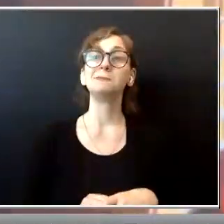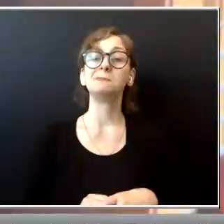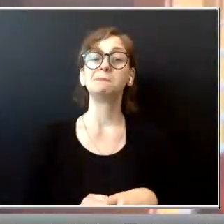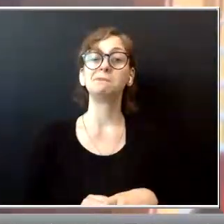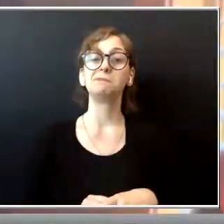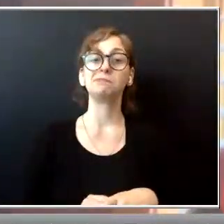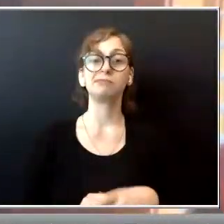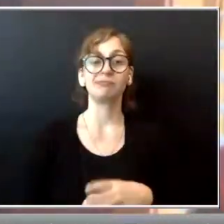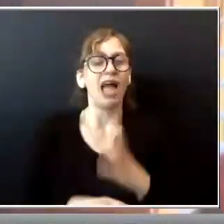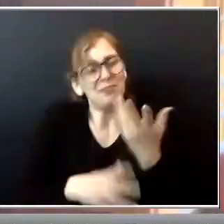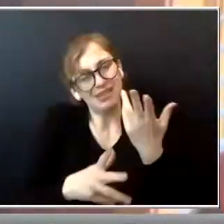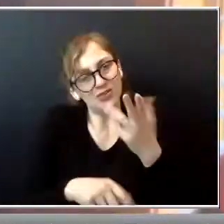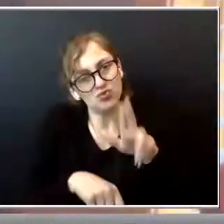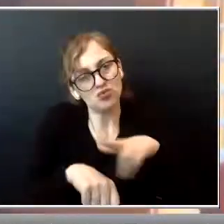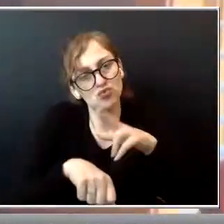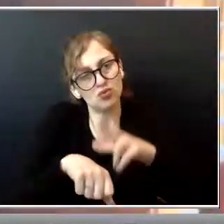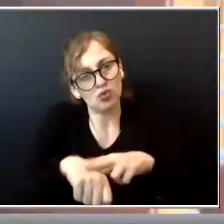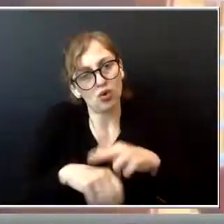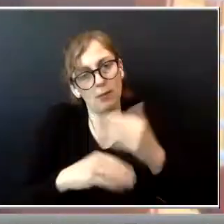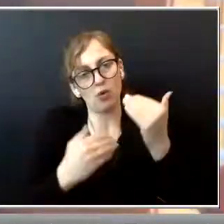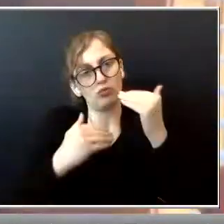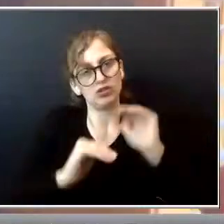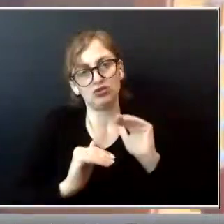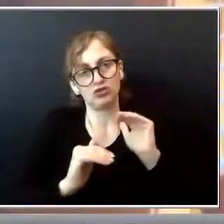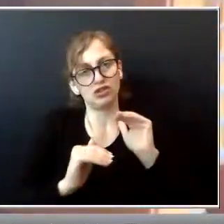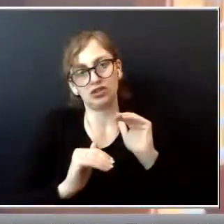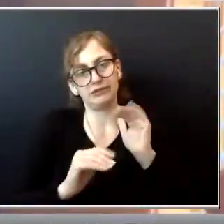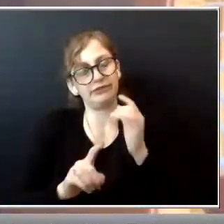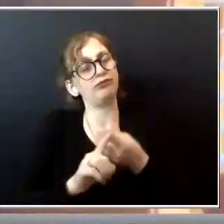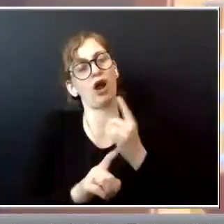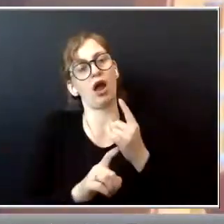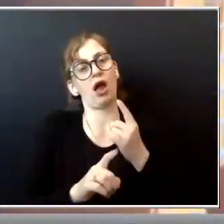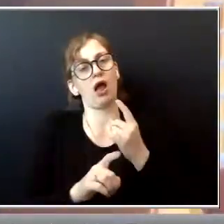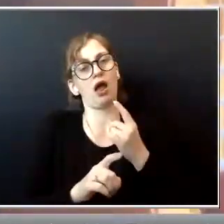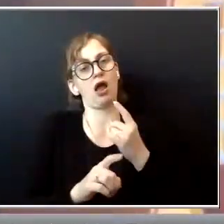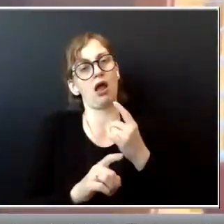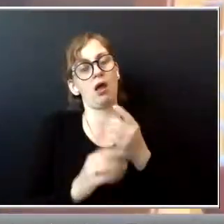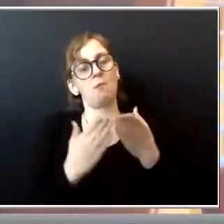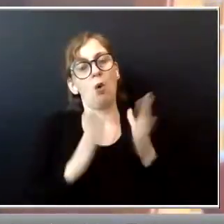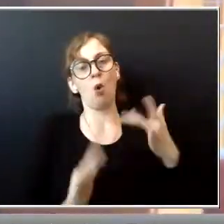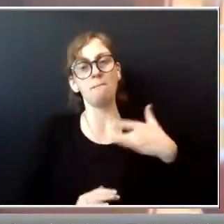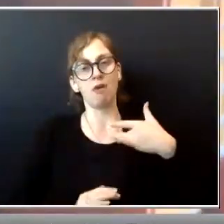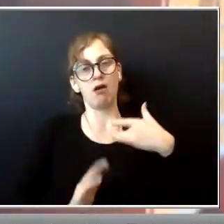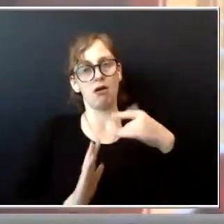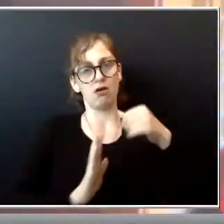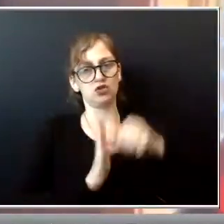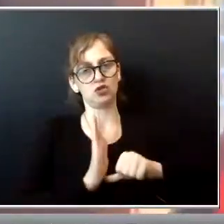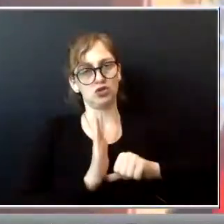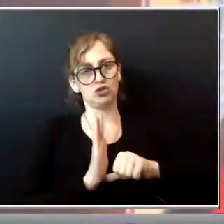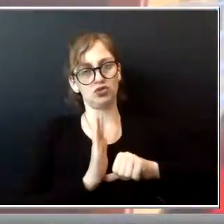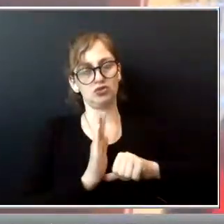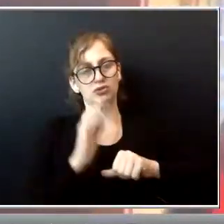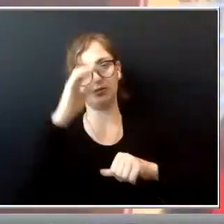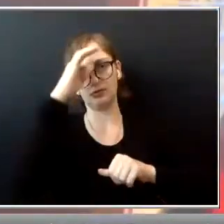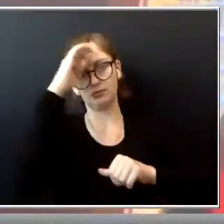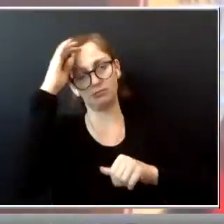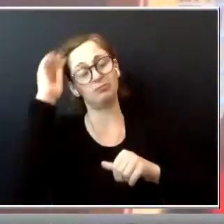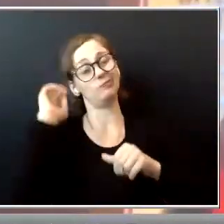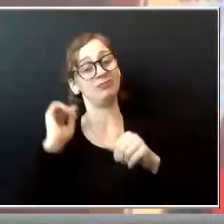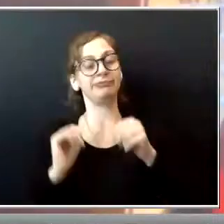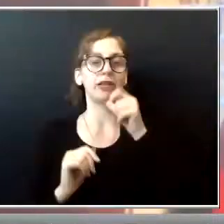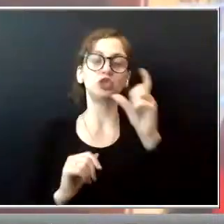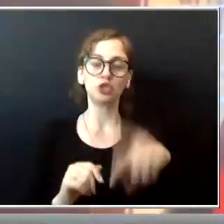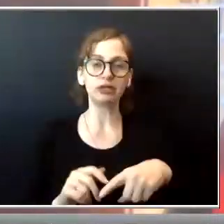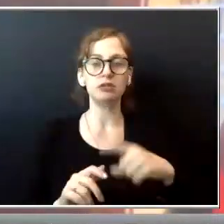Just the normal restrictions that I have from the open heart surgery, where they don't want me picking up real heavy